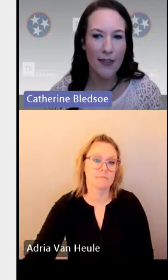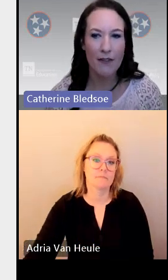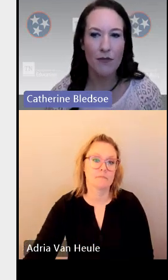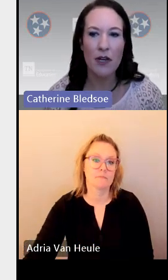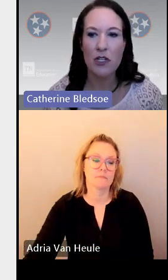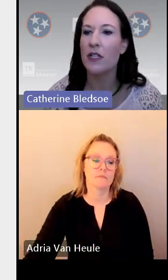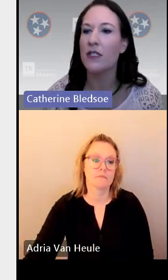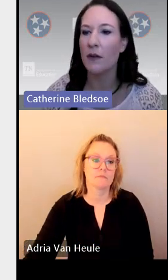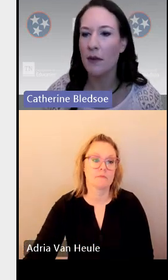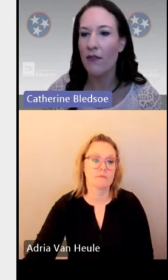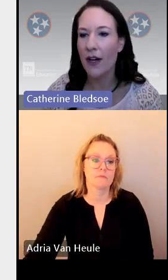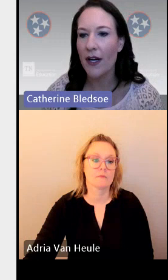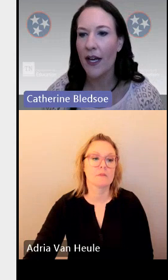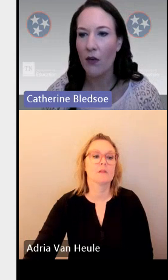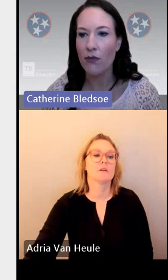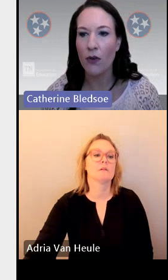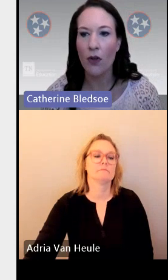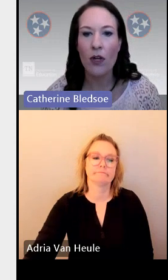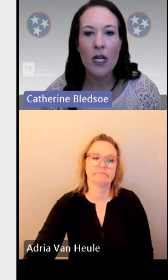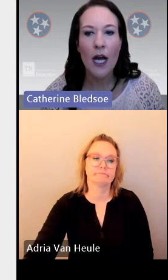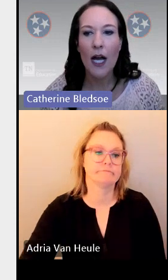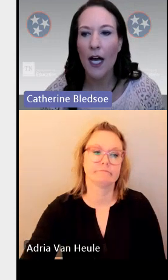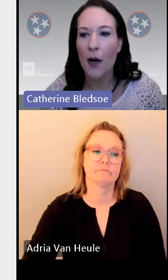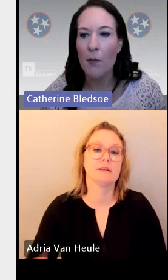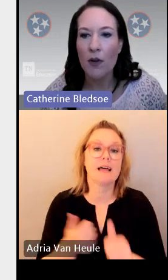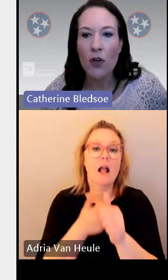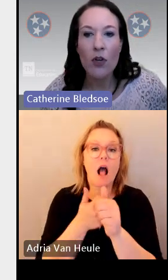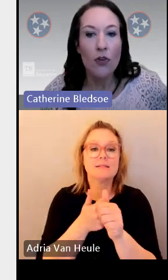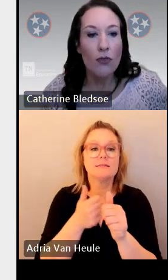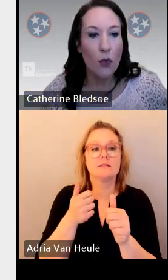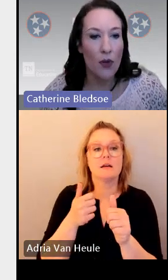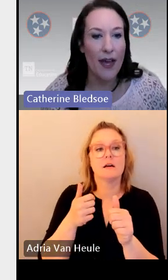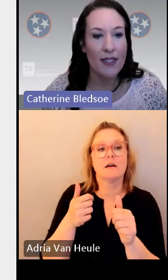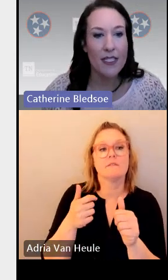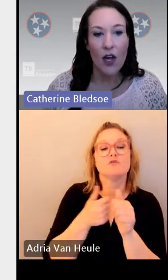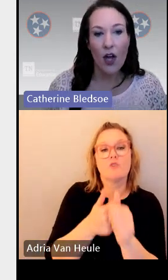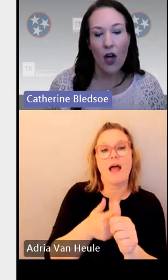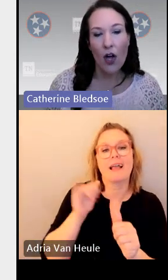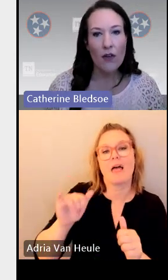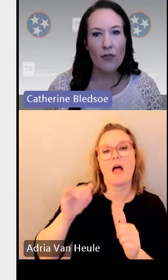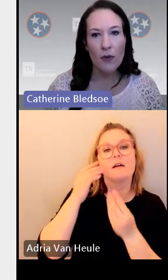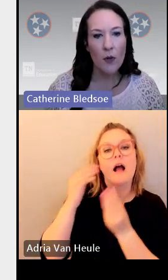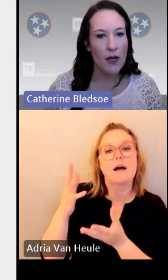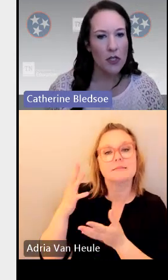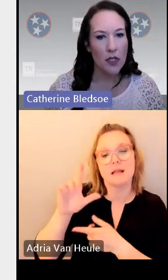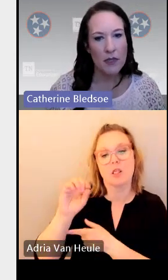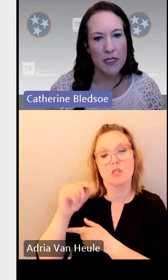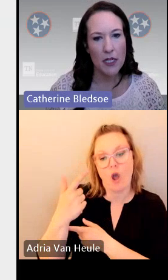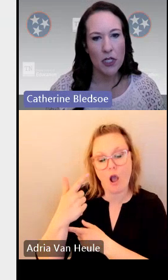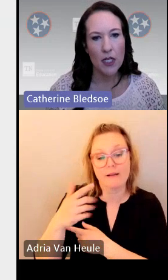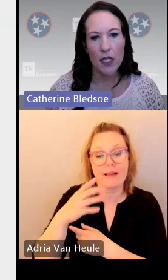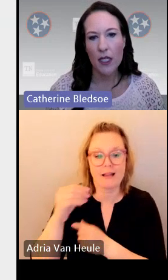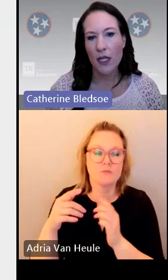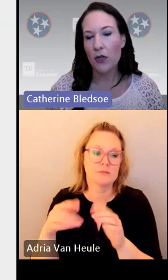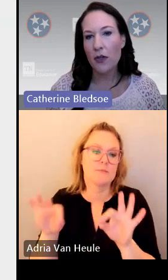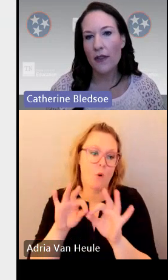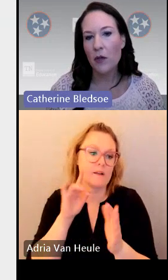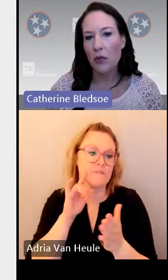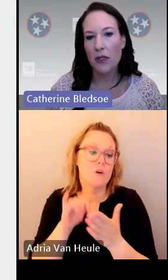able to track that information is going to be very helpful for that. All of the required